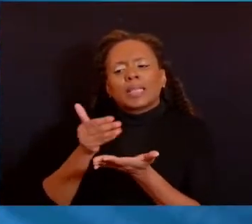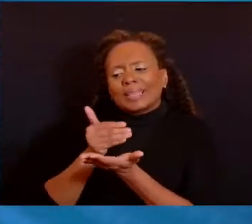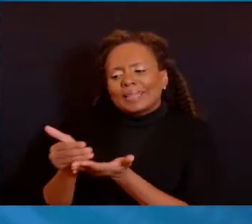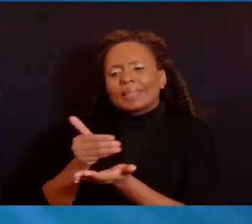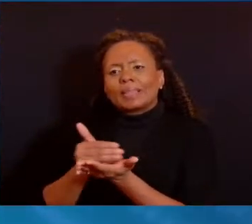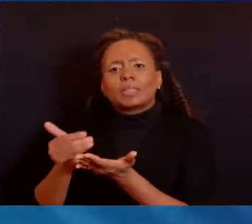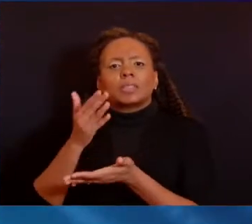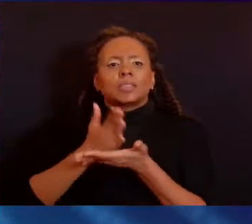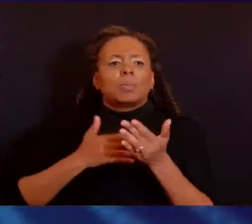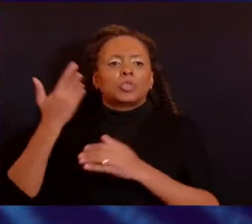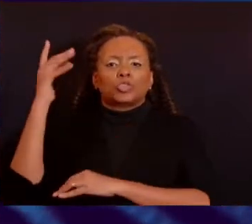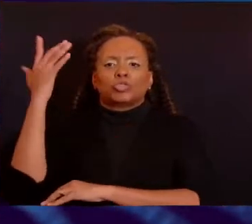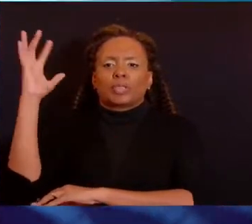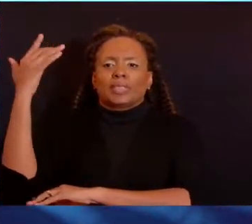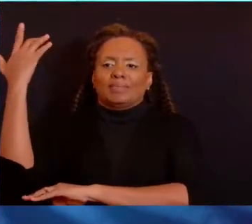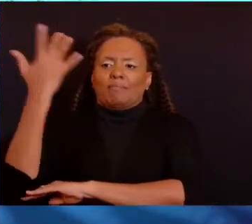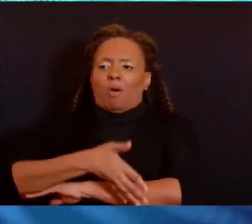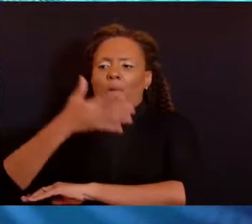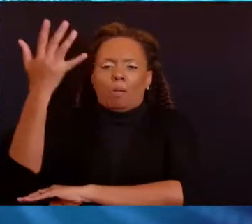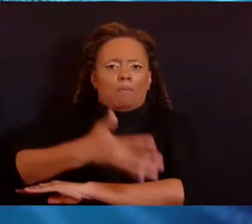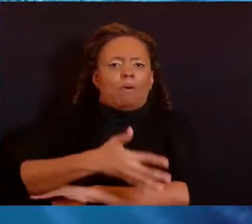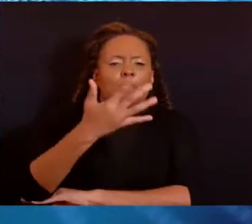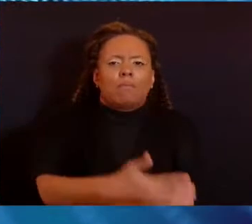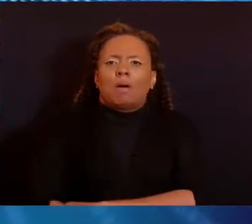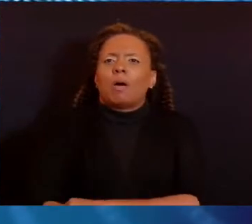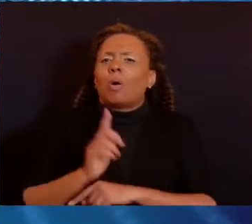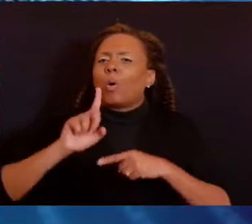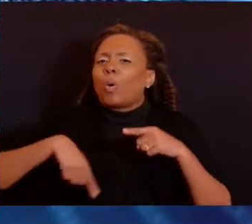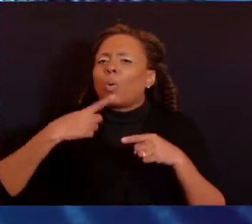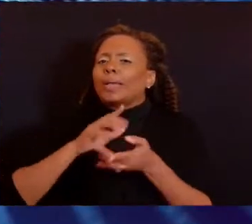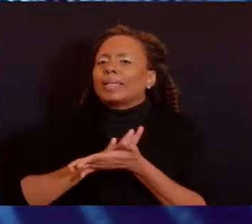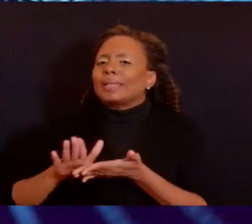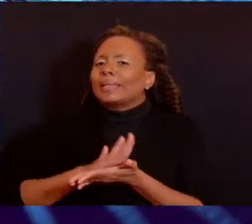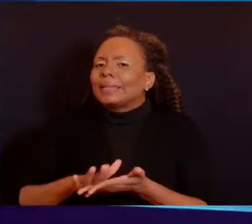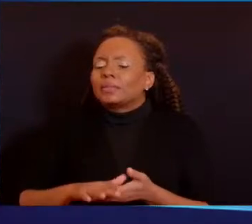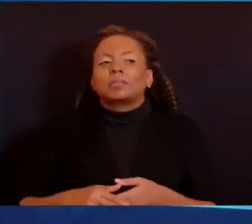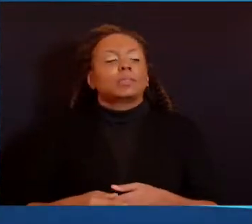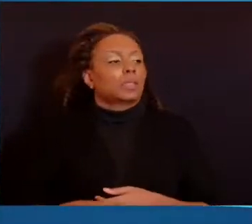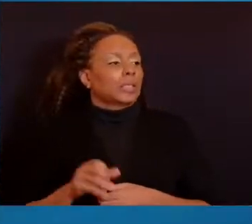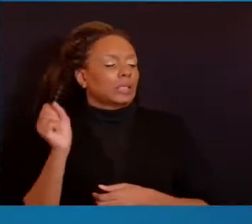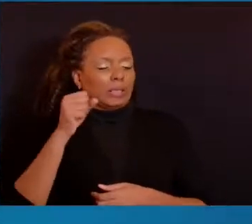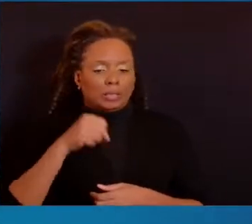number of fallen trees in terms of the road area over there.